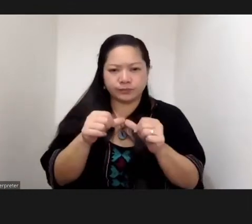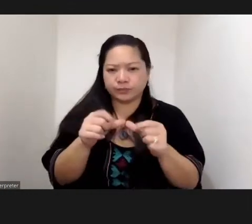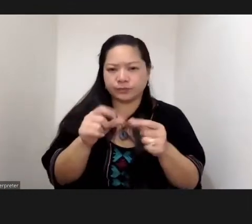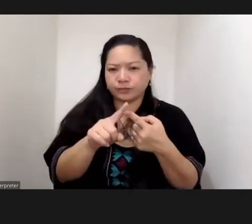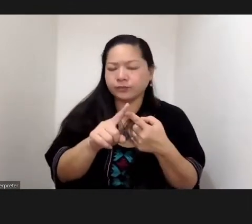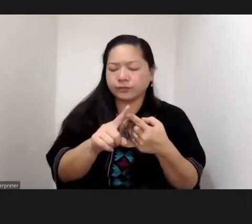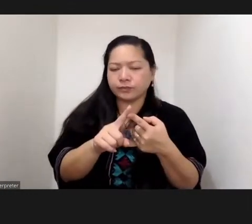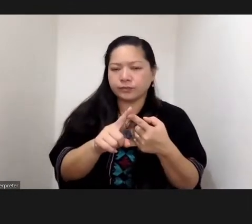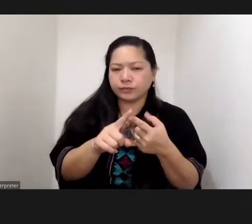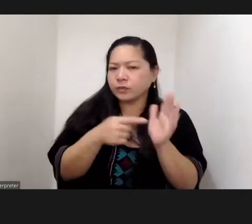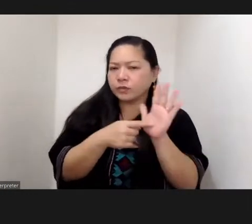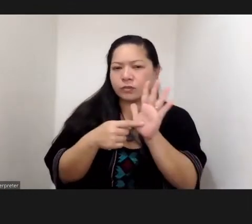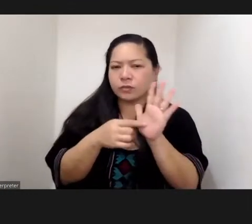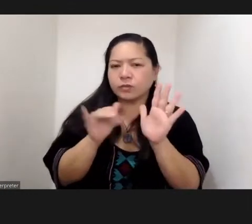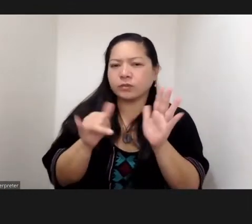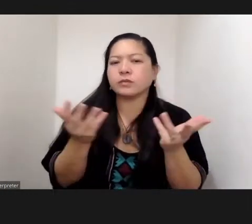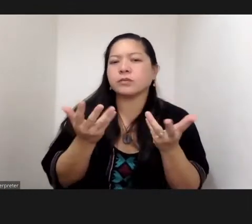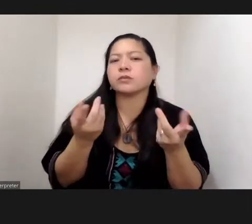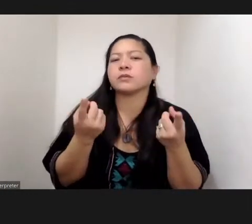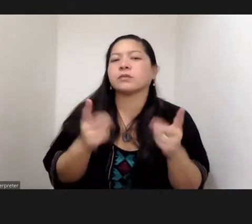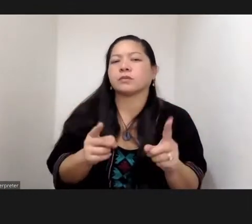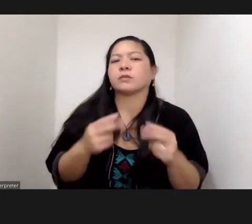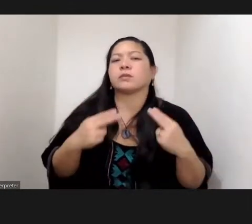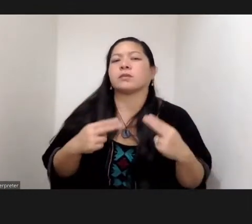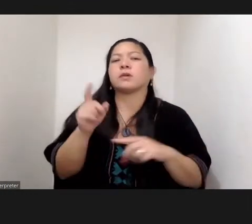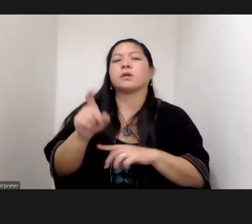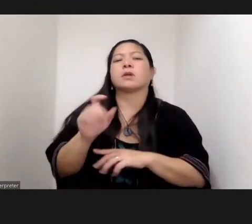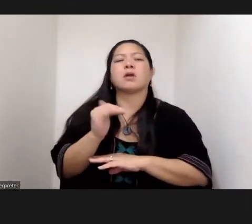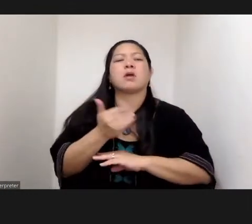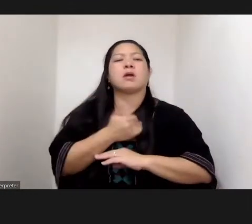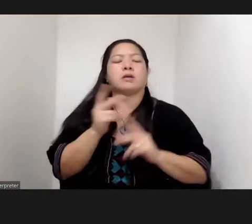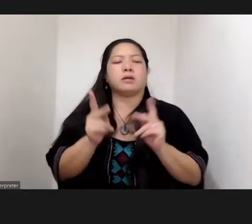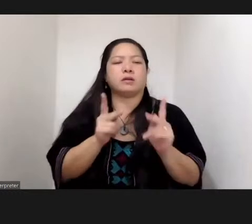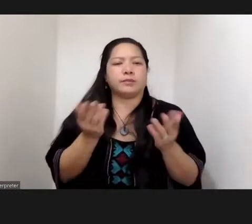address the lingering health needs of our people.